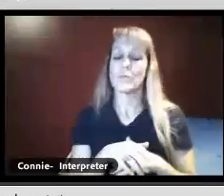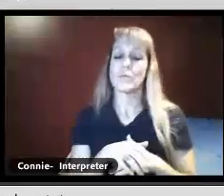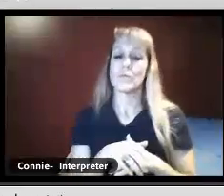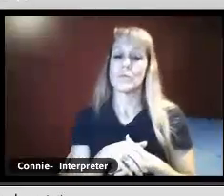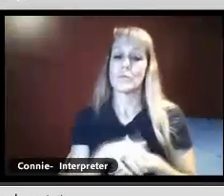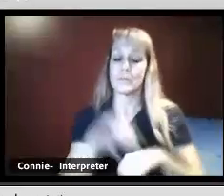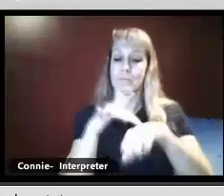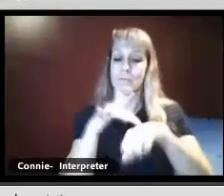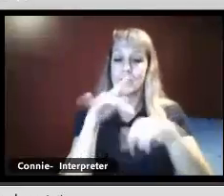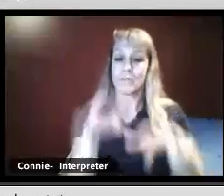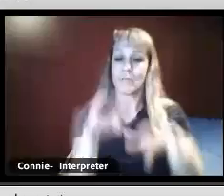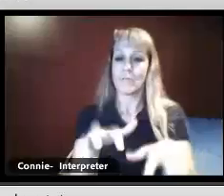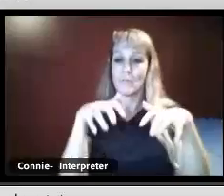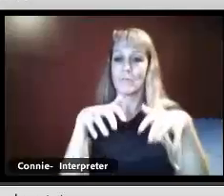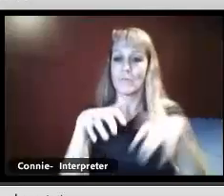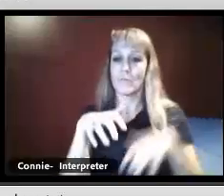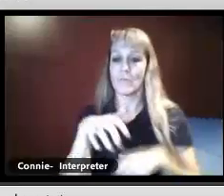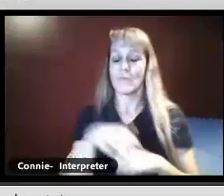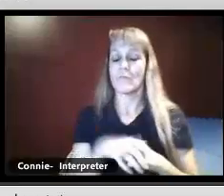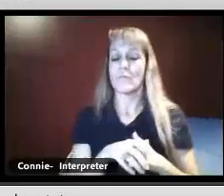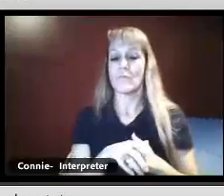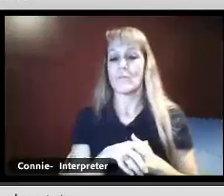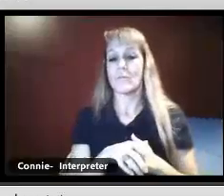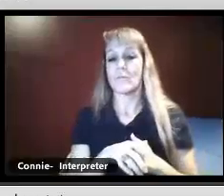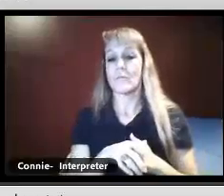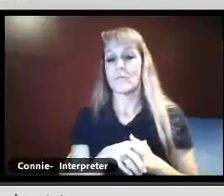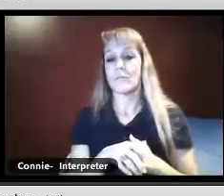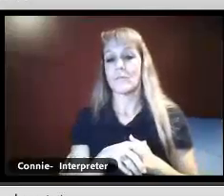on audience, you'll see that